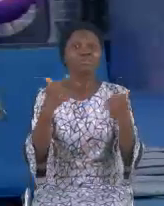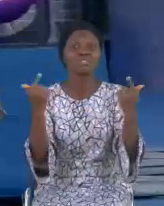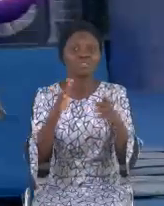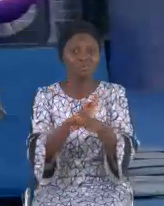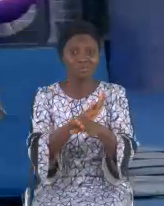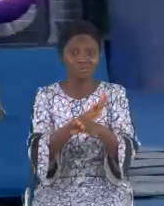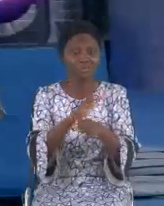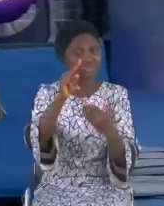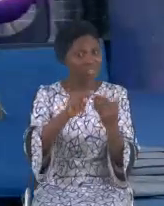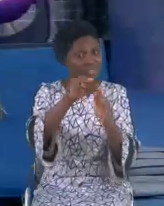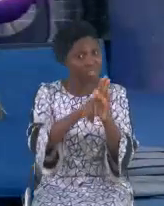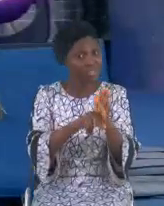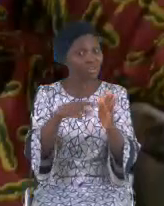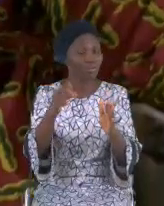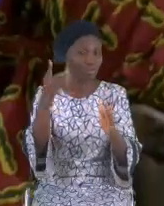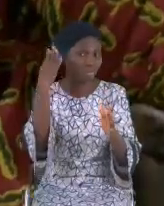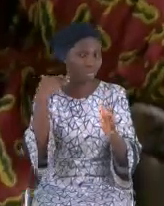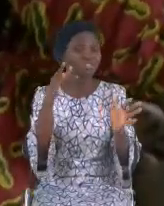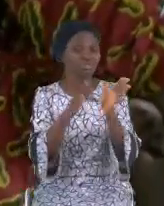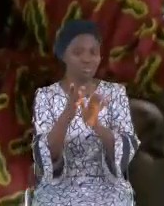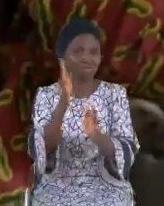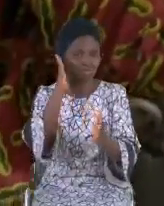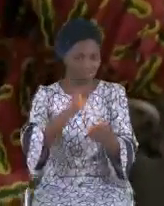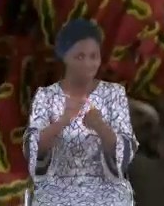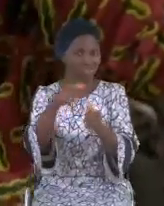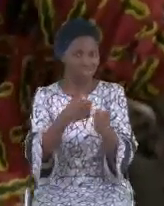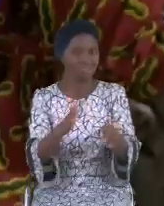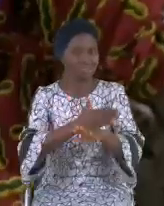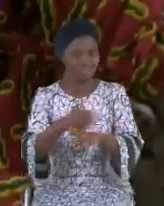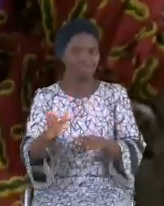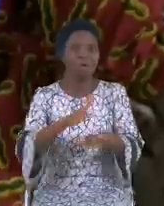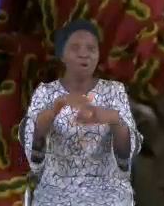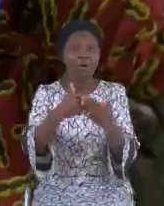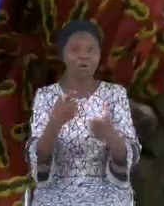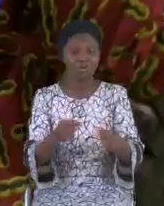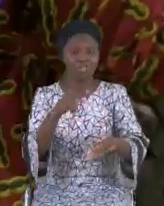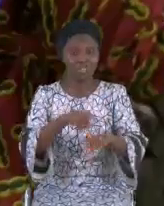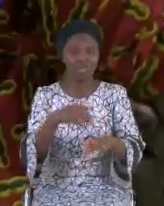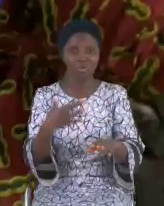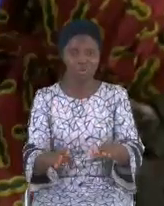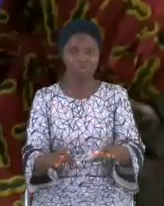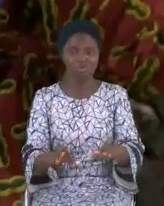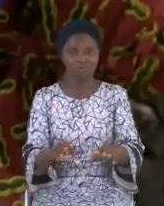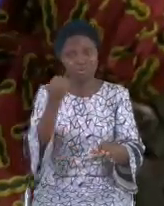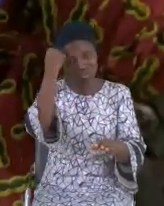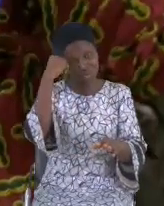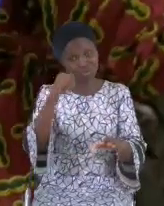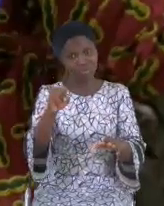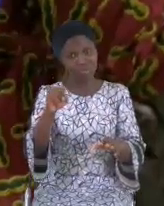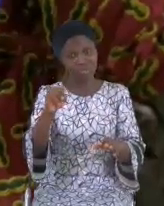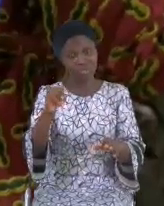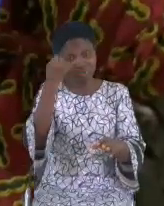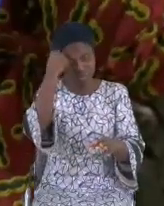tonight Jesus will wash everything away. All the time of disregarding the Almighty God who